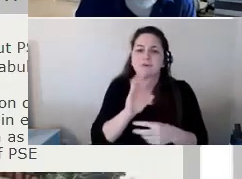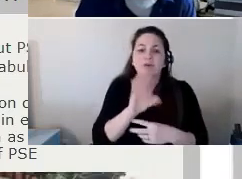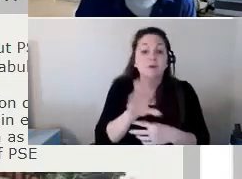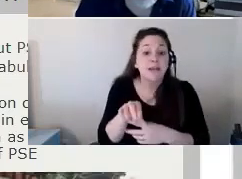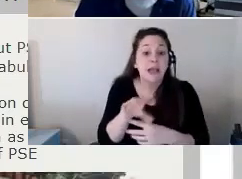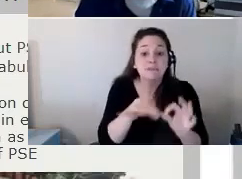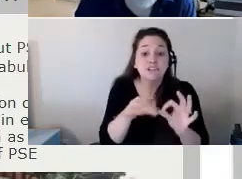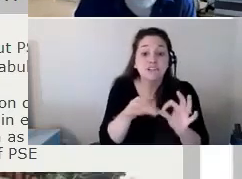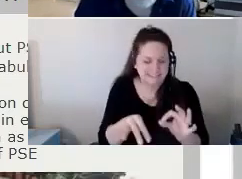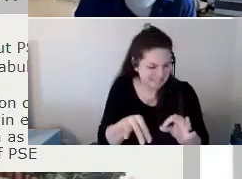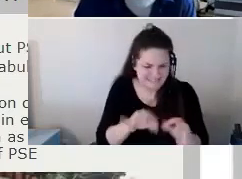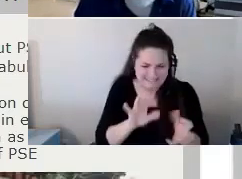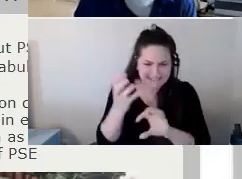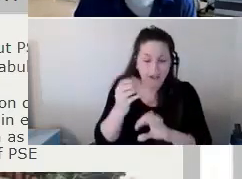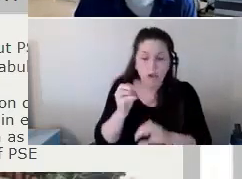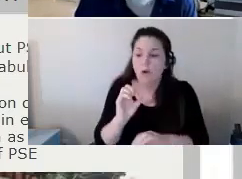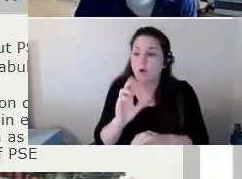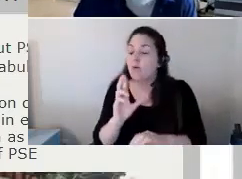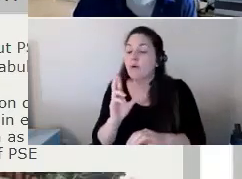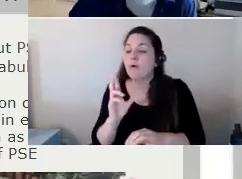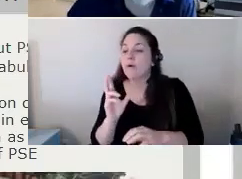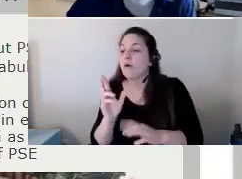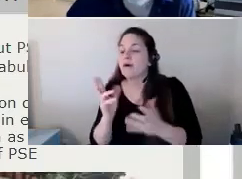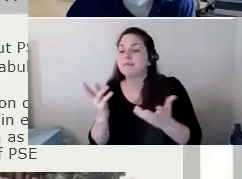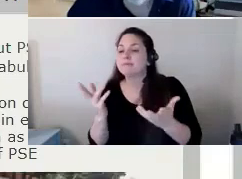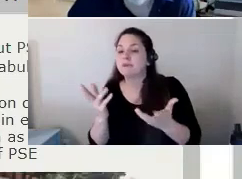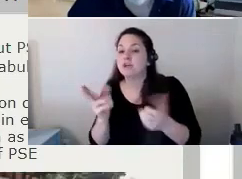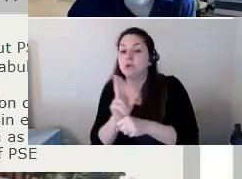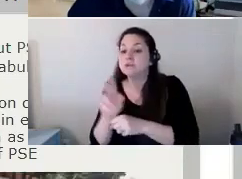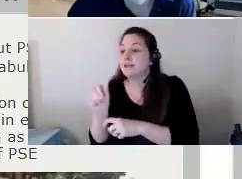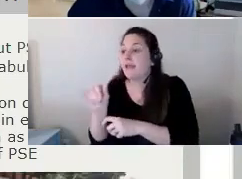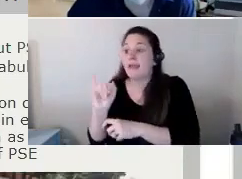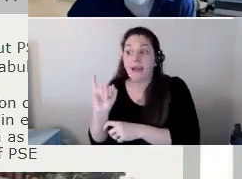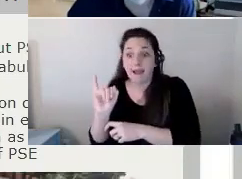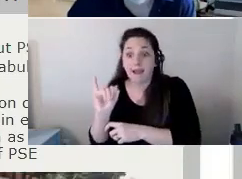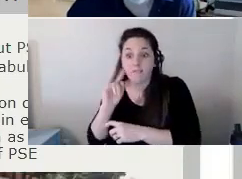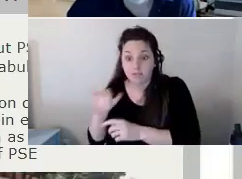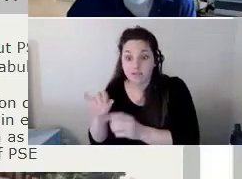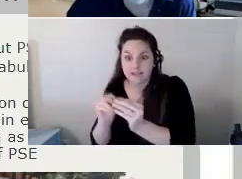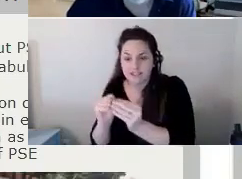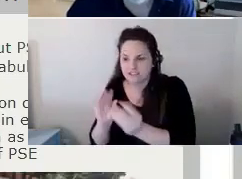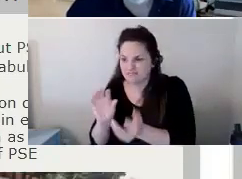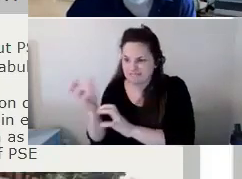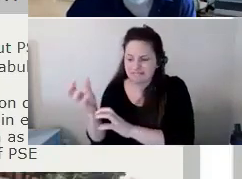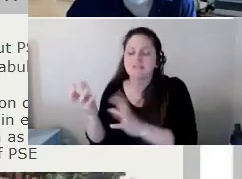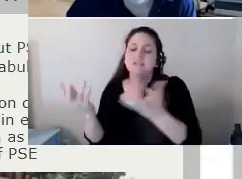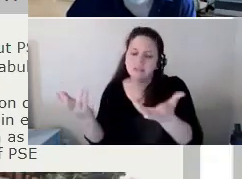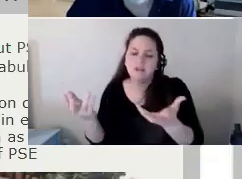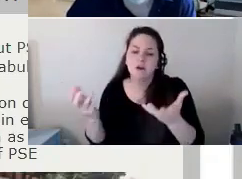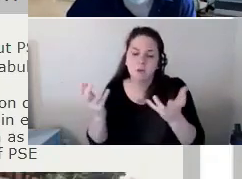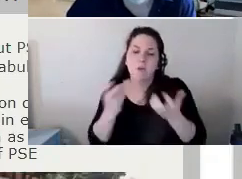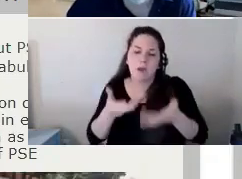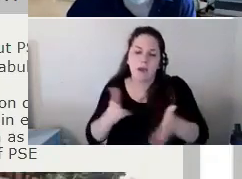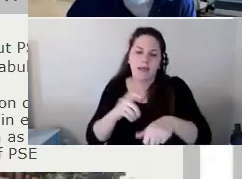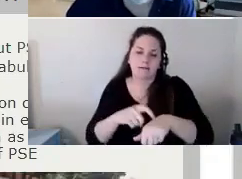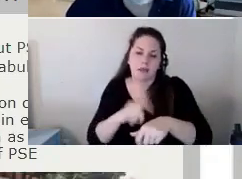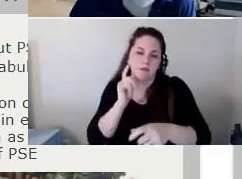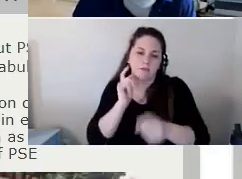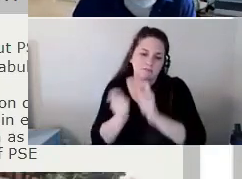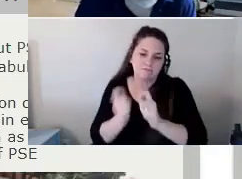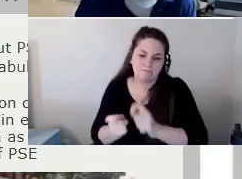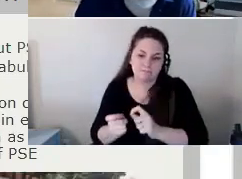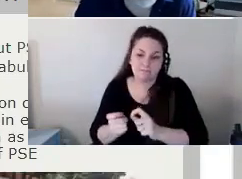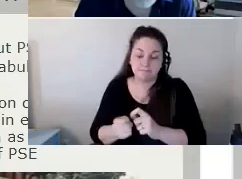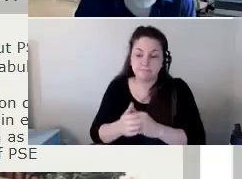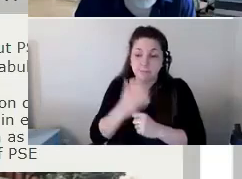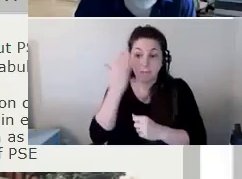captioning or with the sessions where we're using AI. We had originally wanted to, because of our